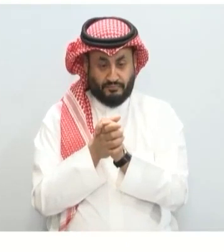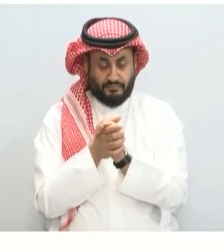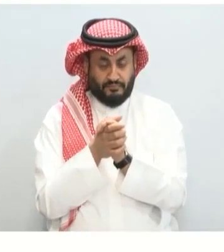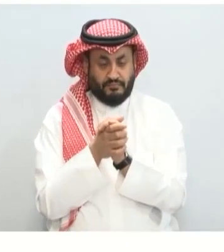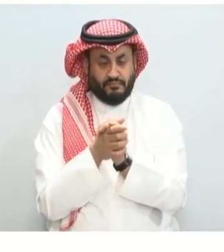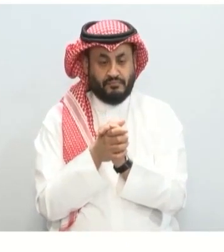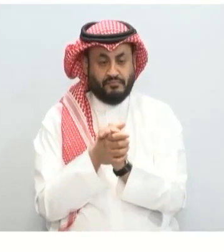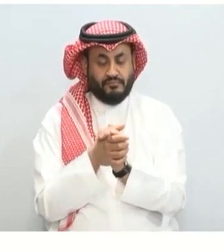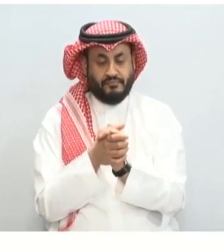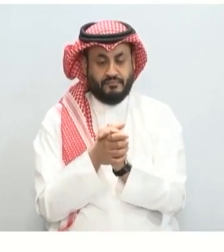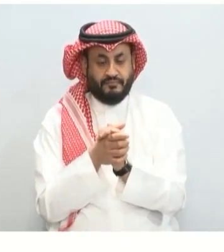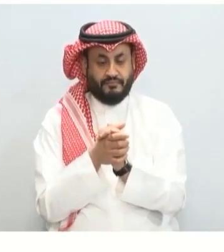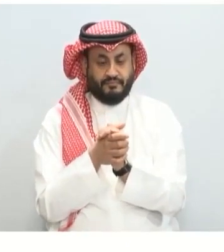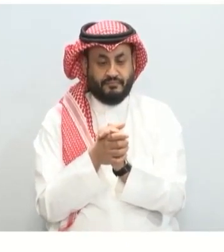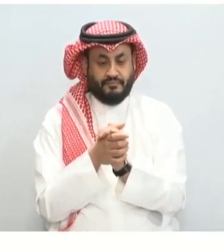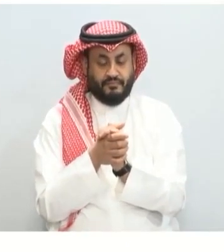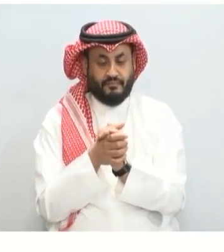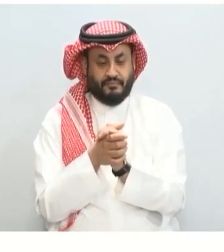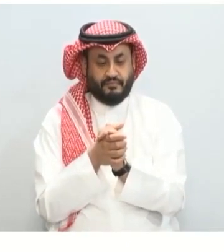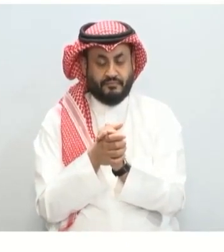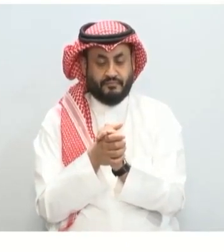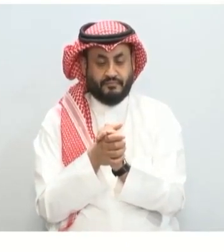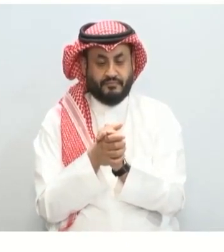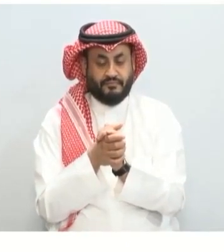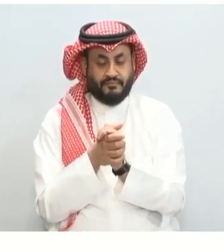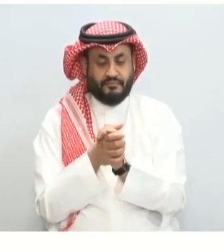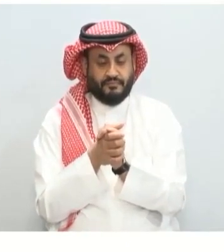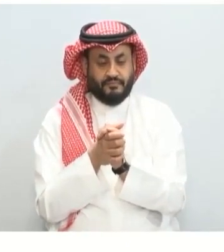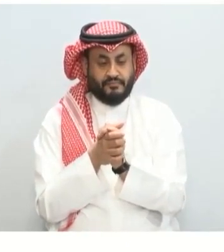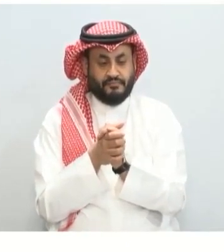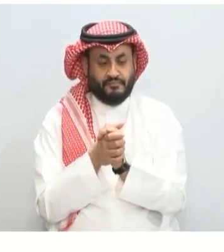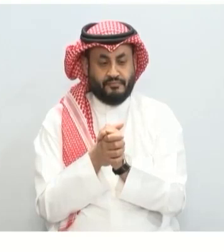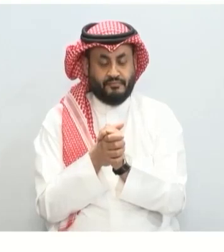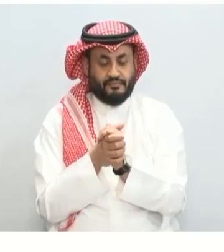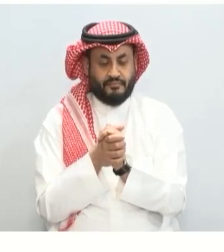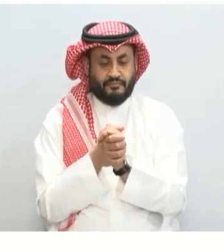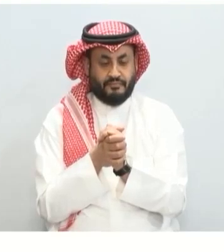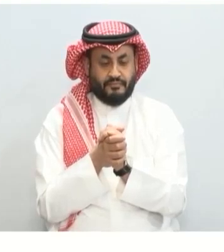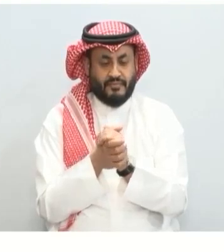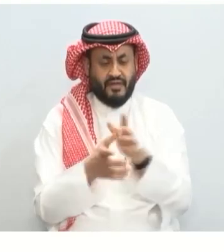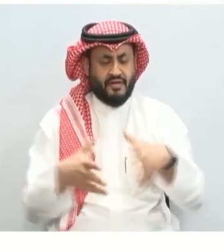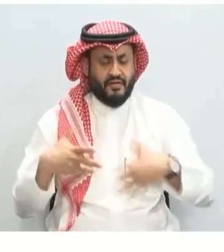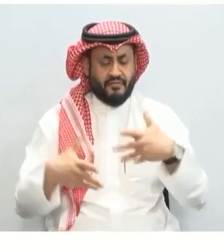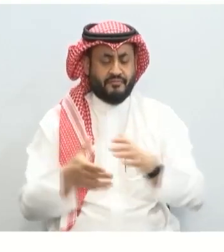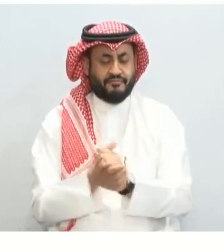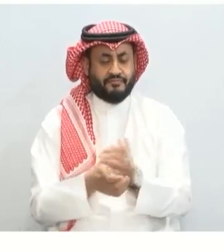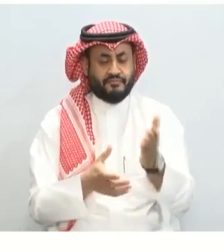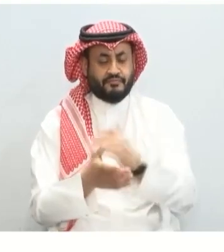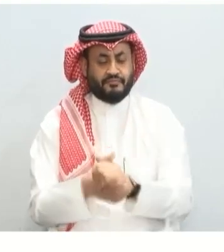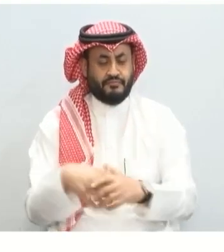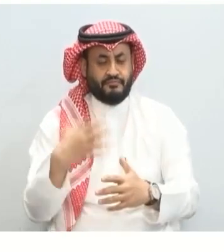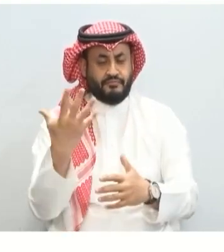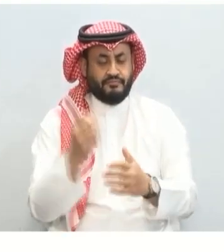mind. I'm not full. It's rude to turn down food. Of course, this is a joke. Have a